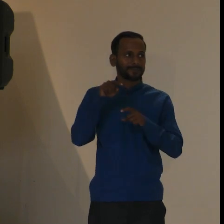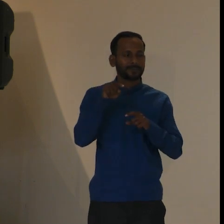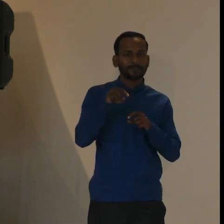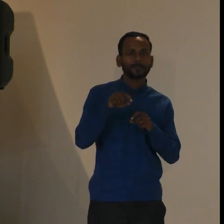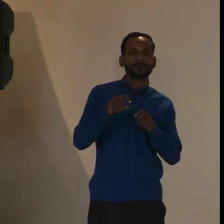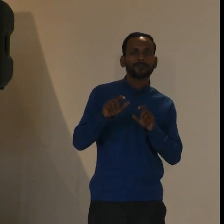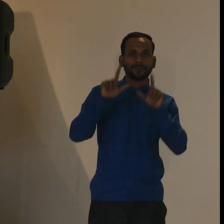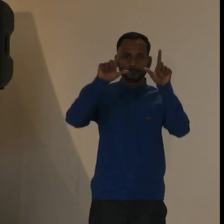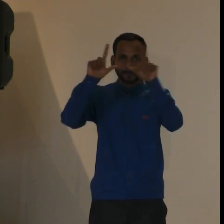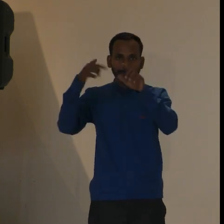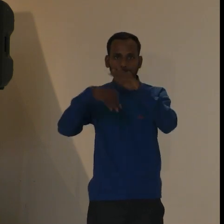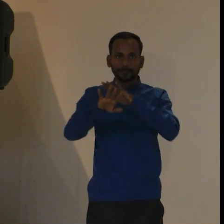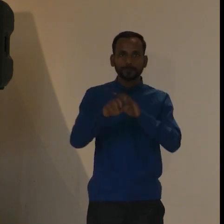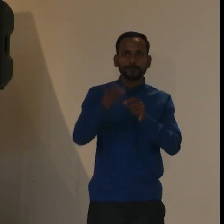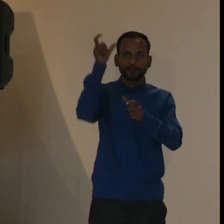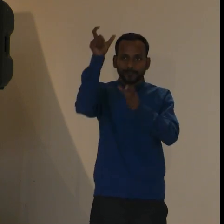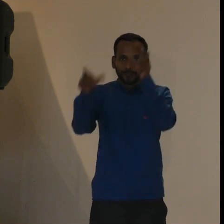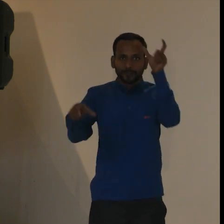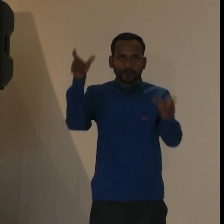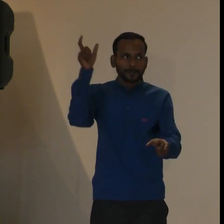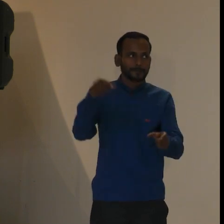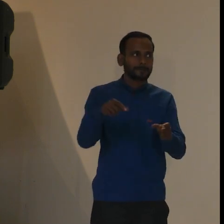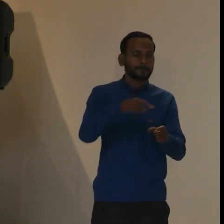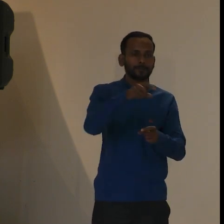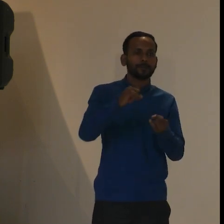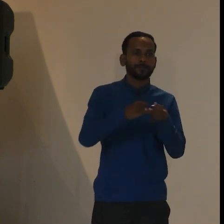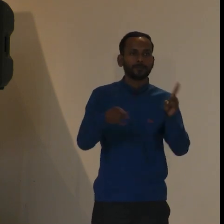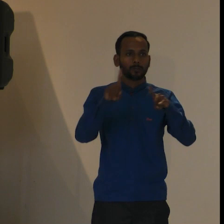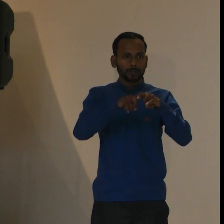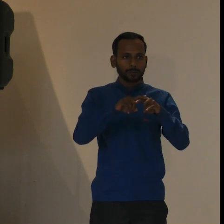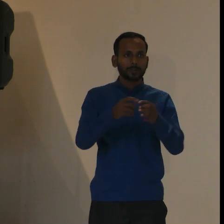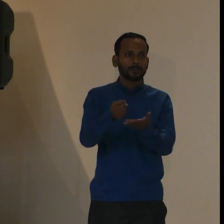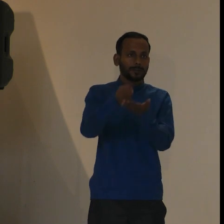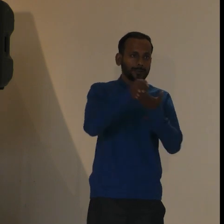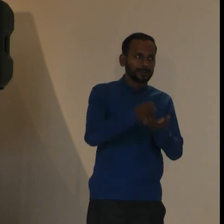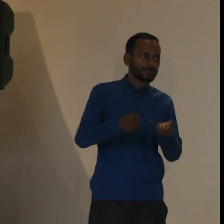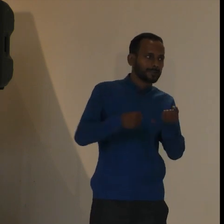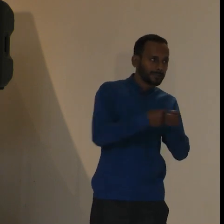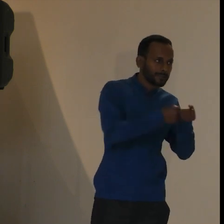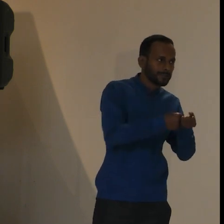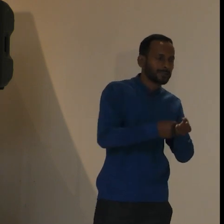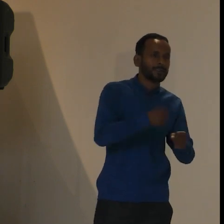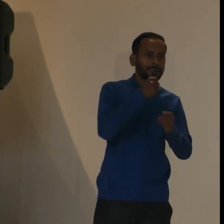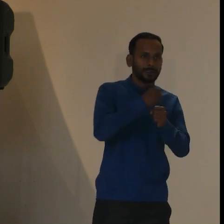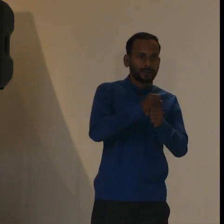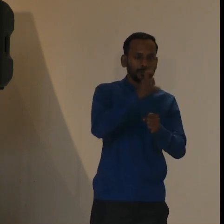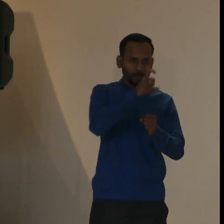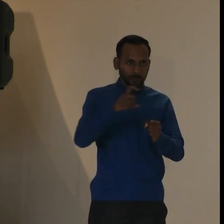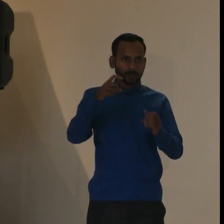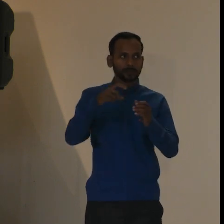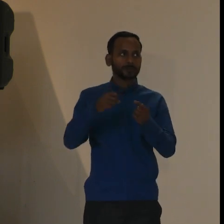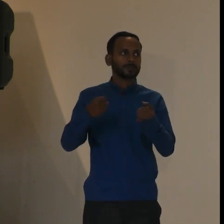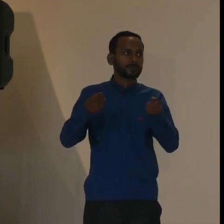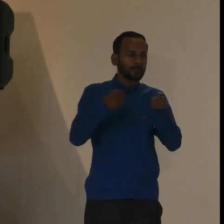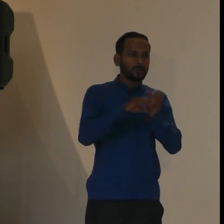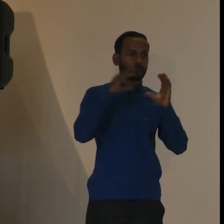the museum, the audience, the curatorial staff, the support staff, and the governing councils. But